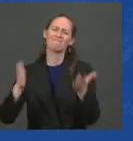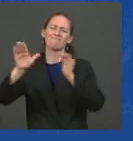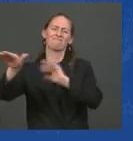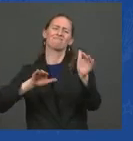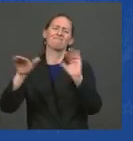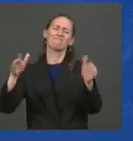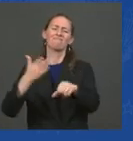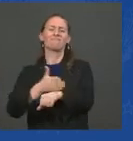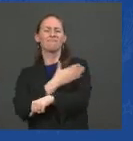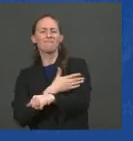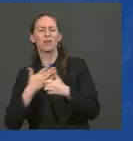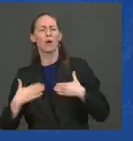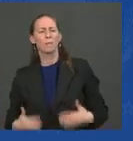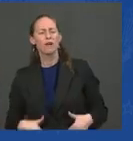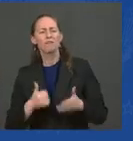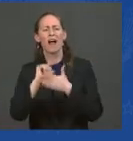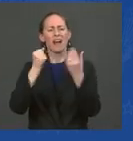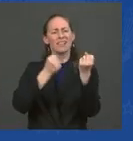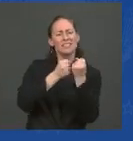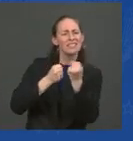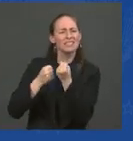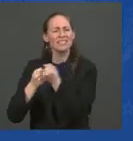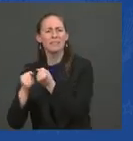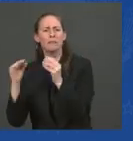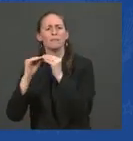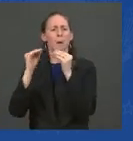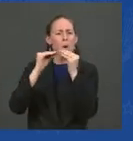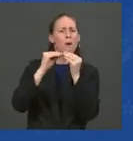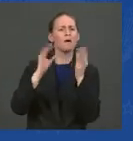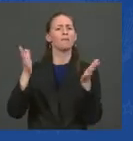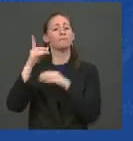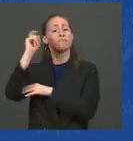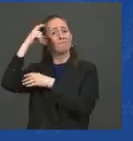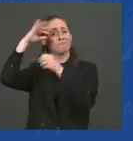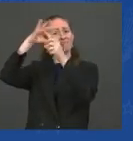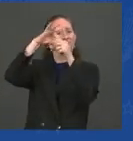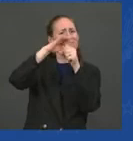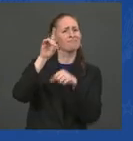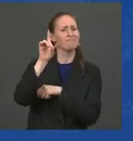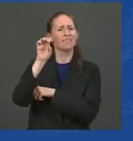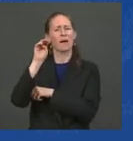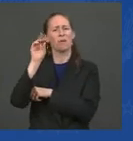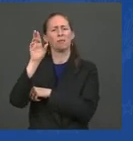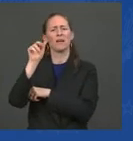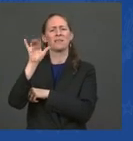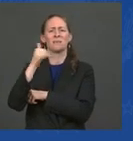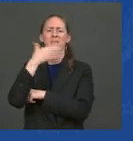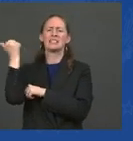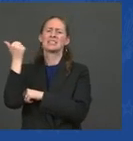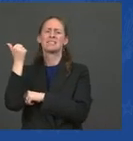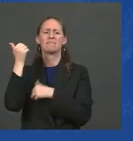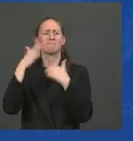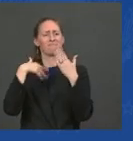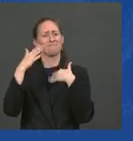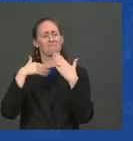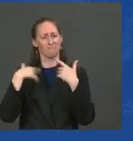freedoms, to prove that democracies can still deliver in an age of fast-moving, cross-cutting